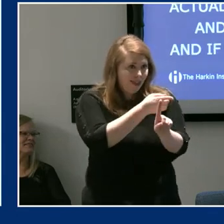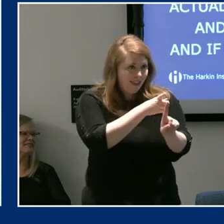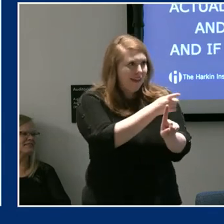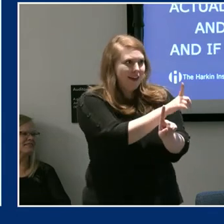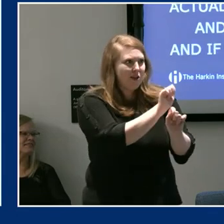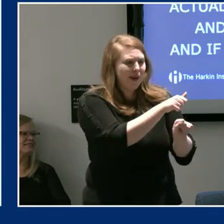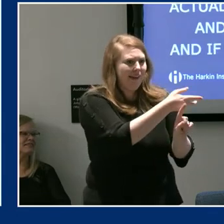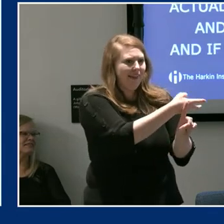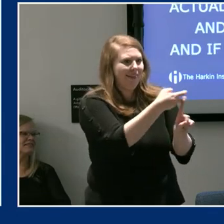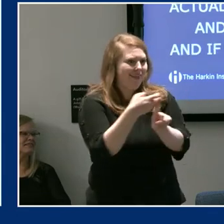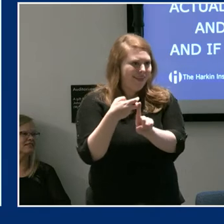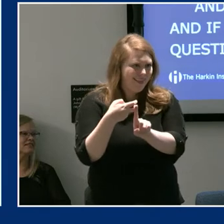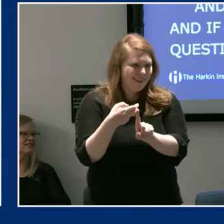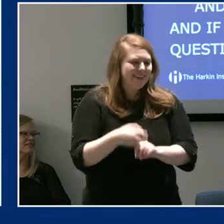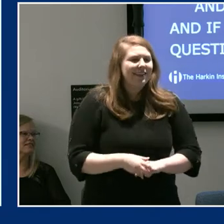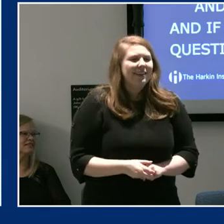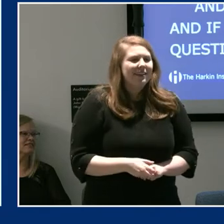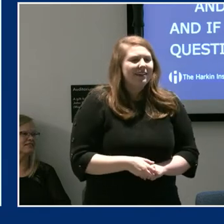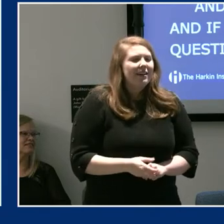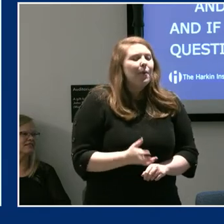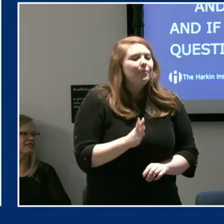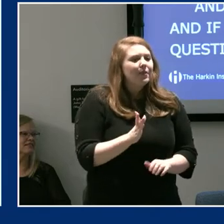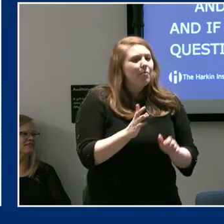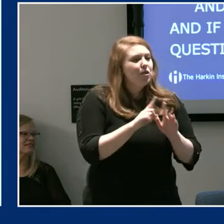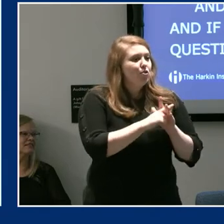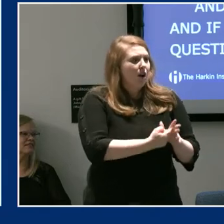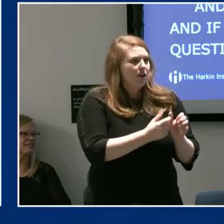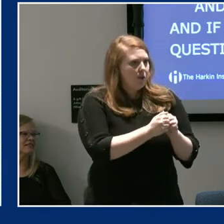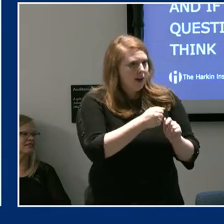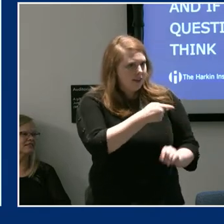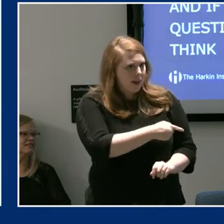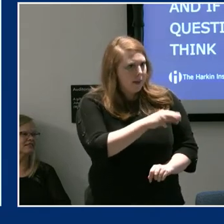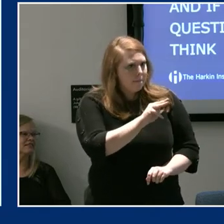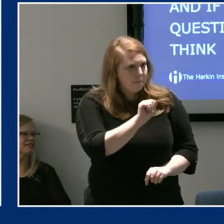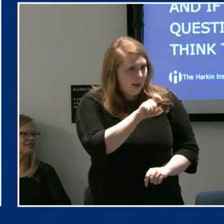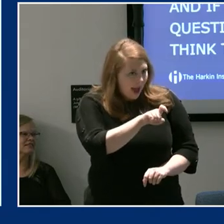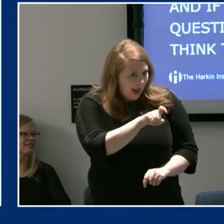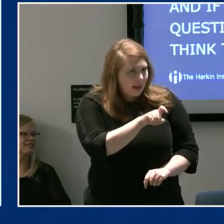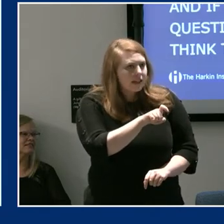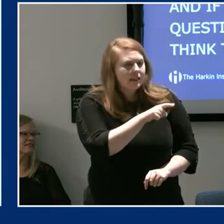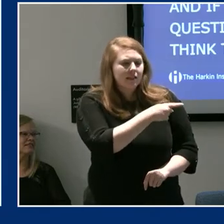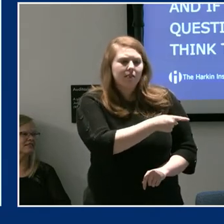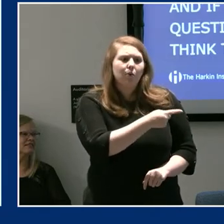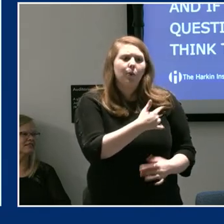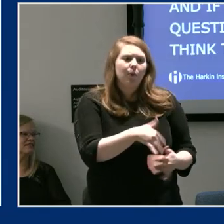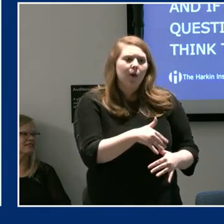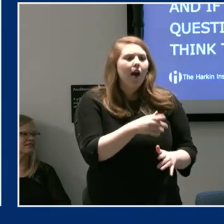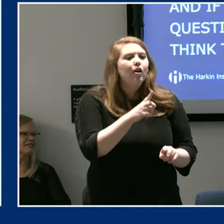But I think the way you started out with Max and the commissioner is you can't see the